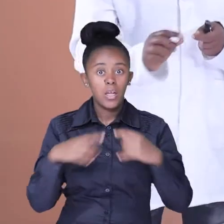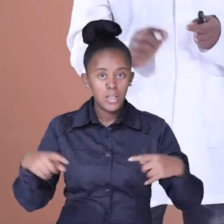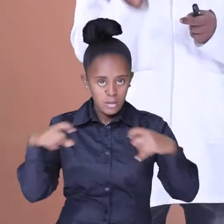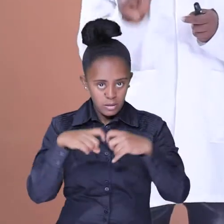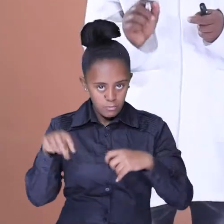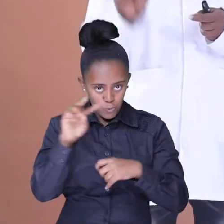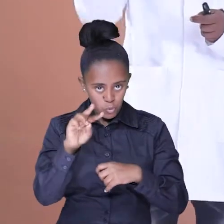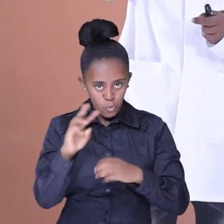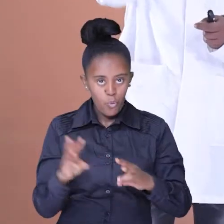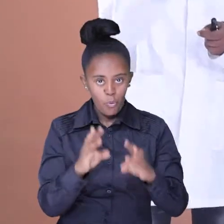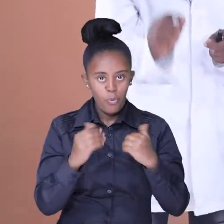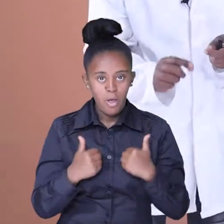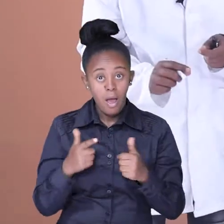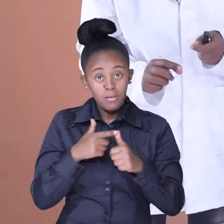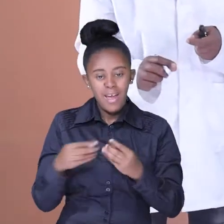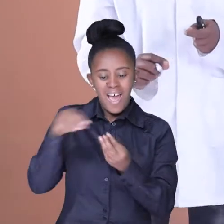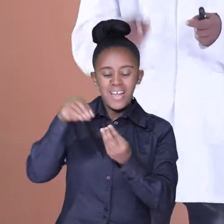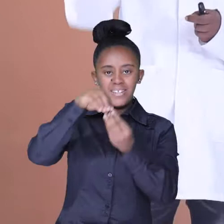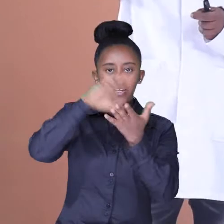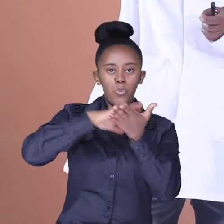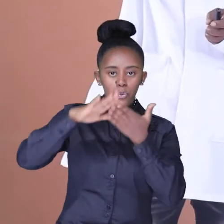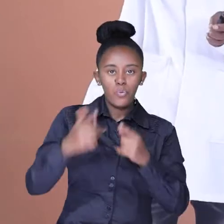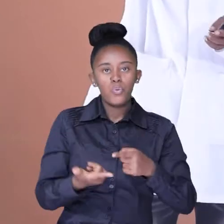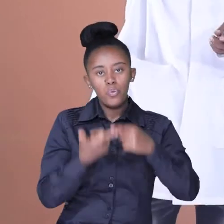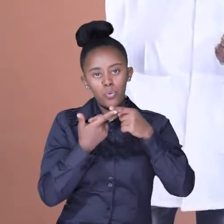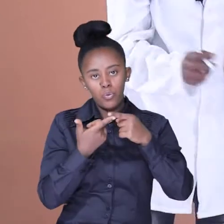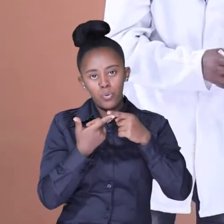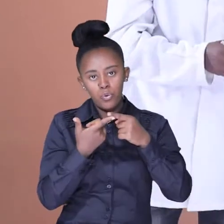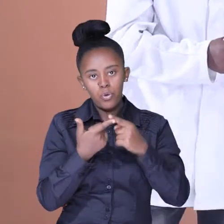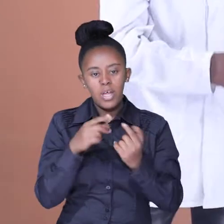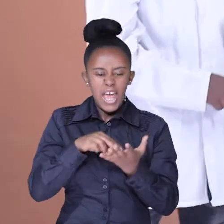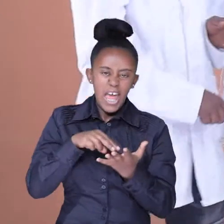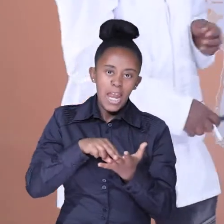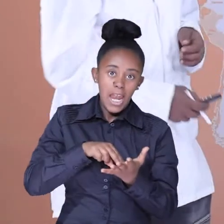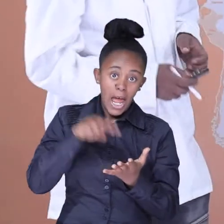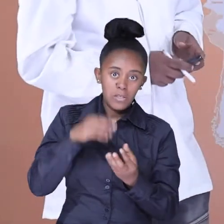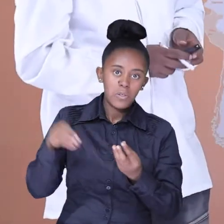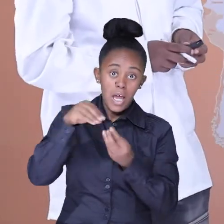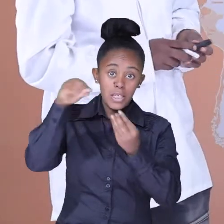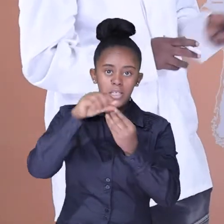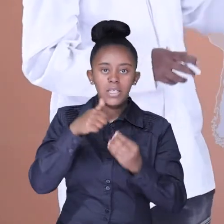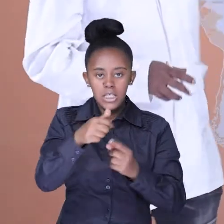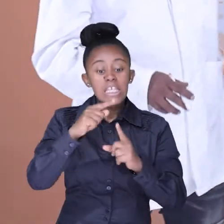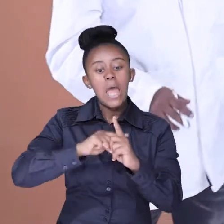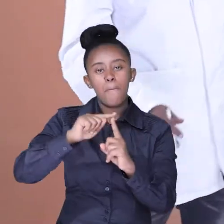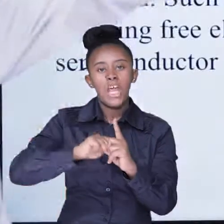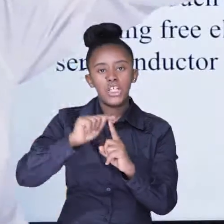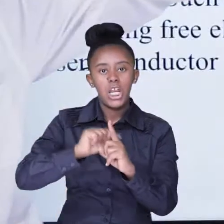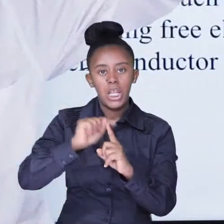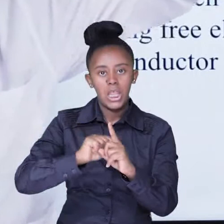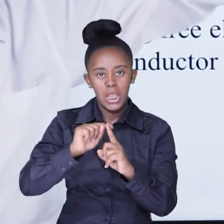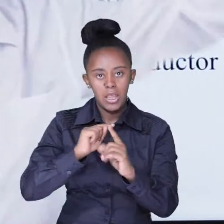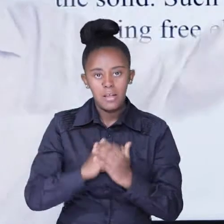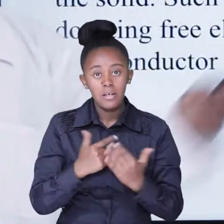two ways. One is by adding impurity, the next one is by rising its temperatures. So extrinsic semiconductor